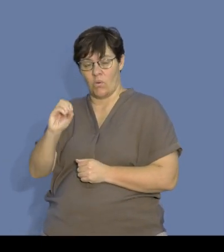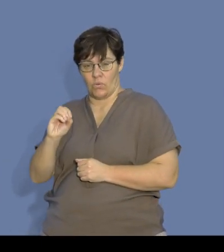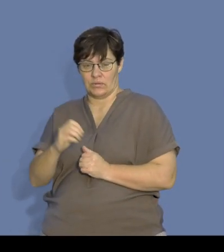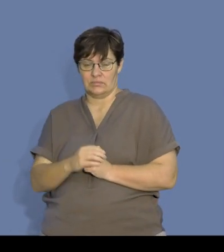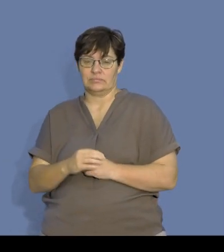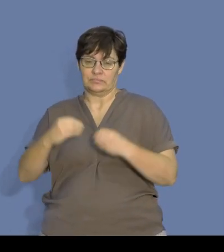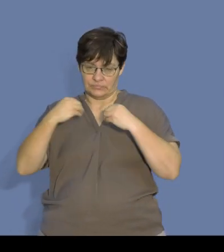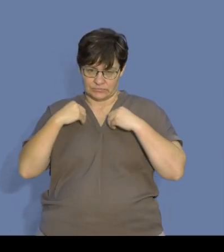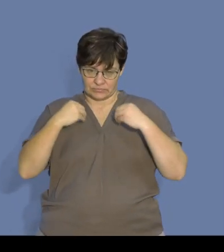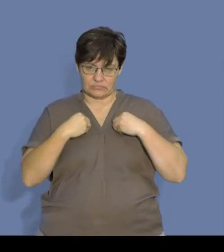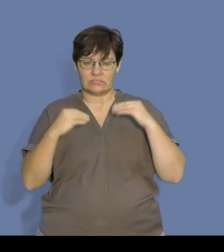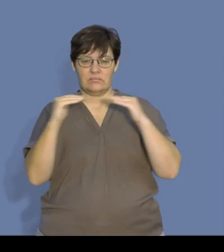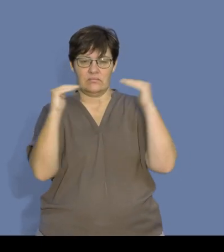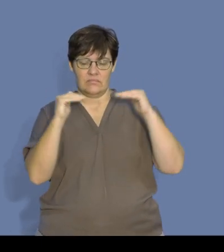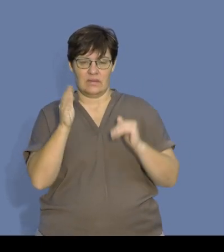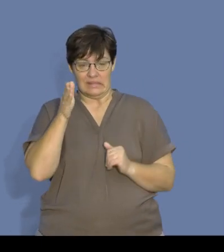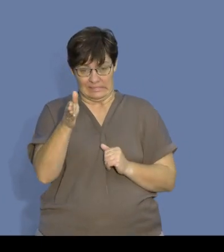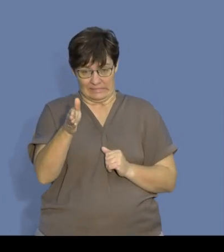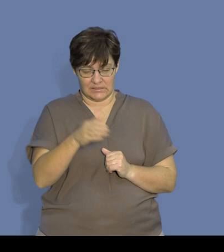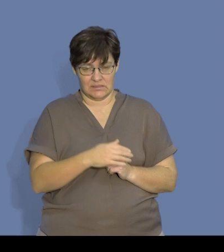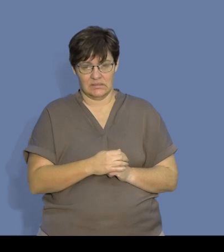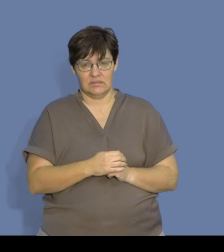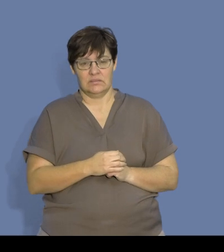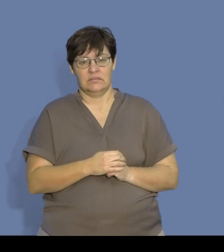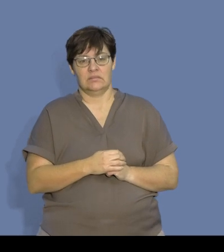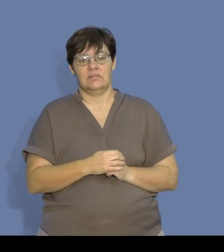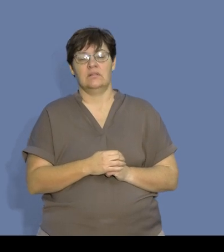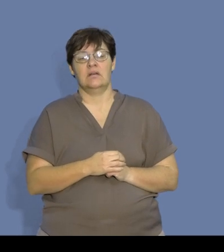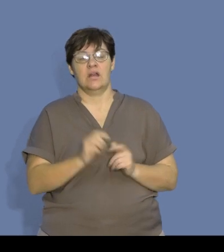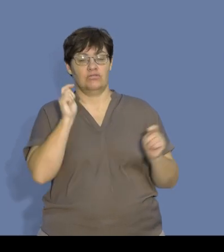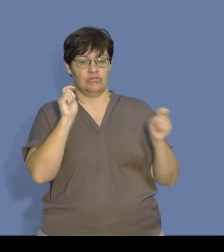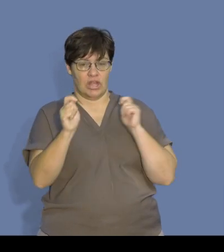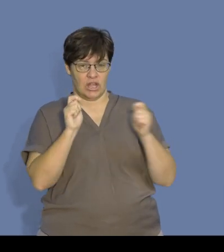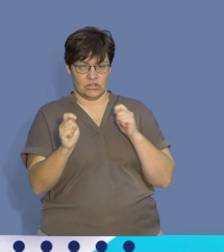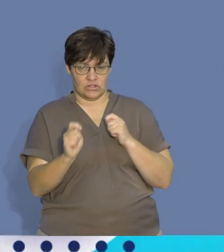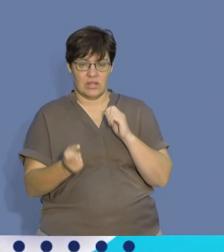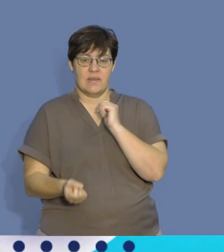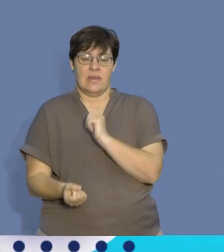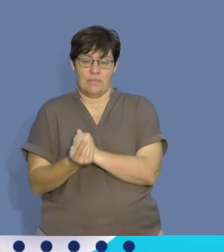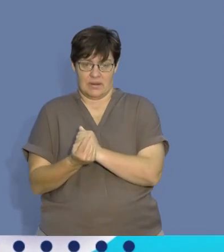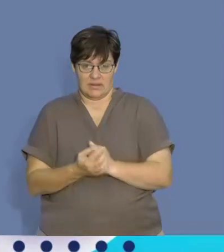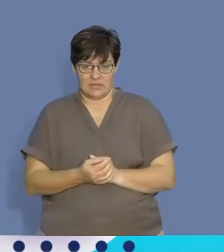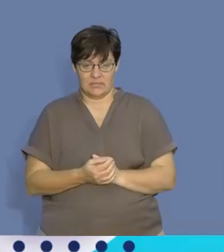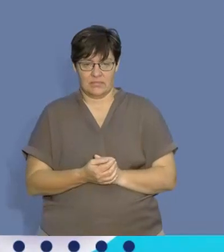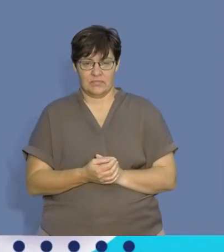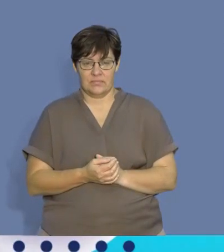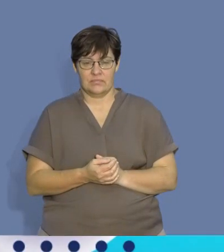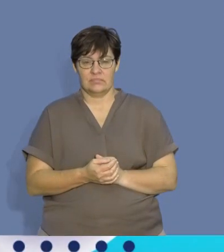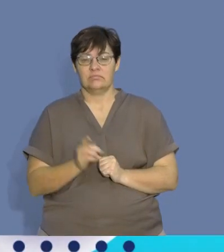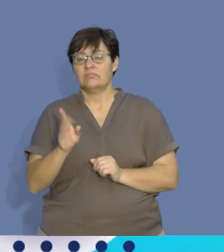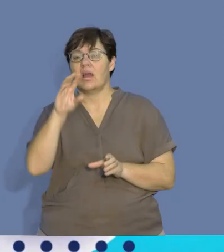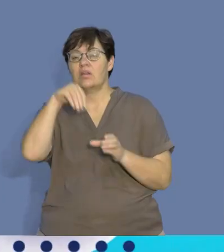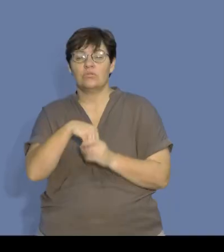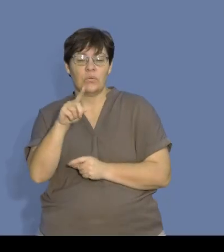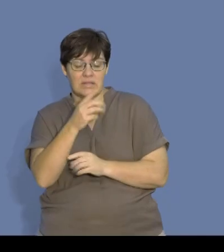referring to the owner's equity section. So the following changes are now going to take place. You're going